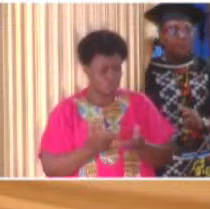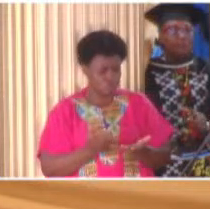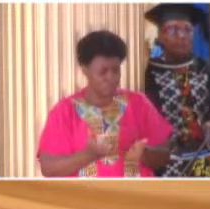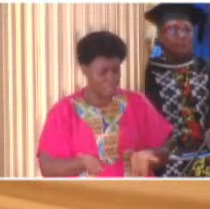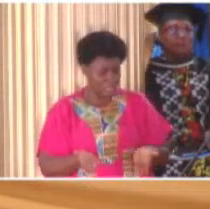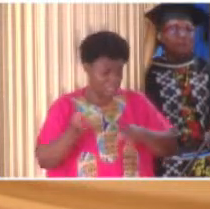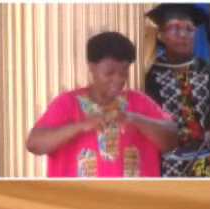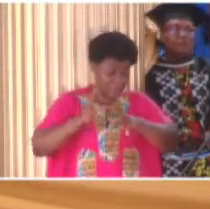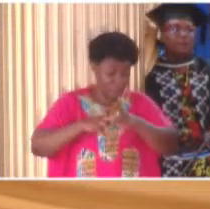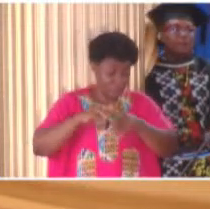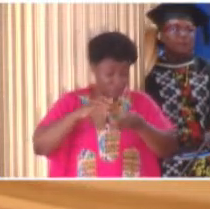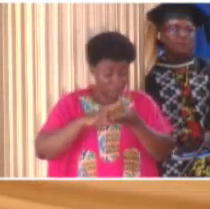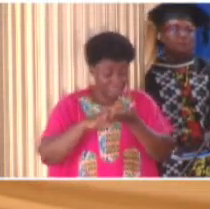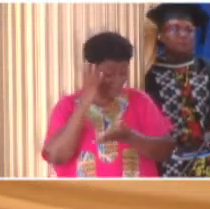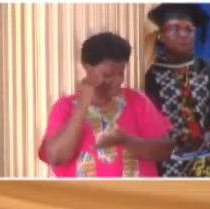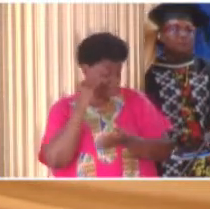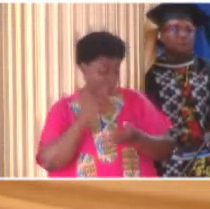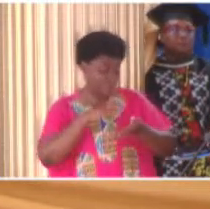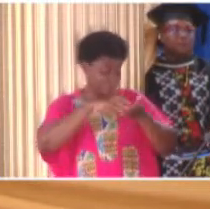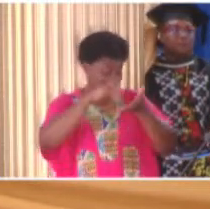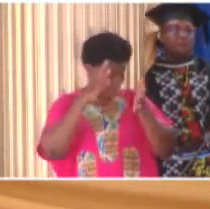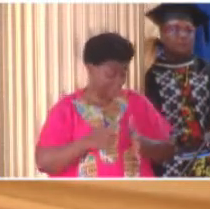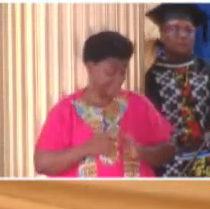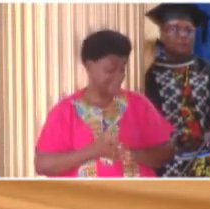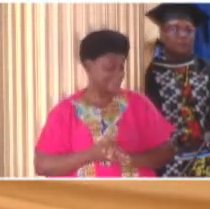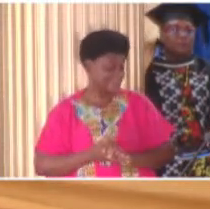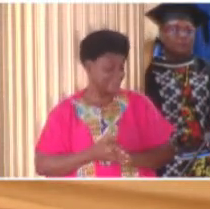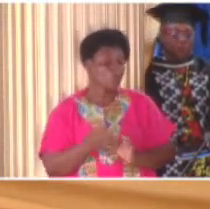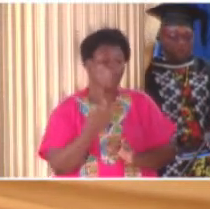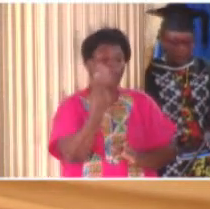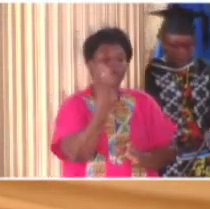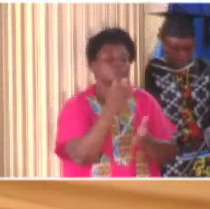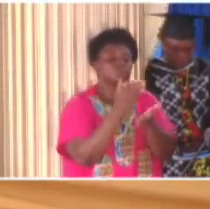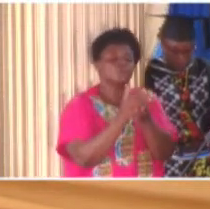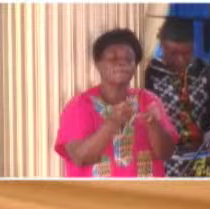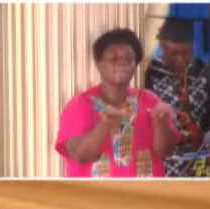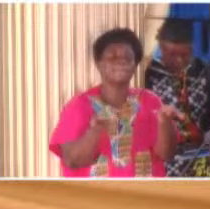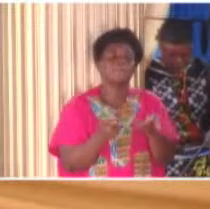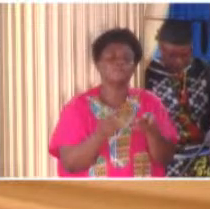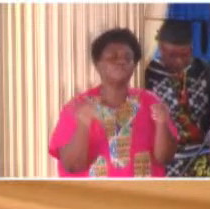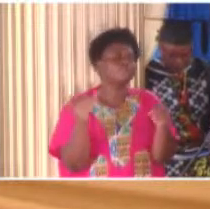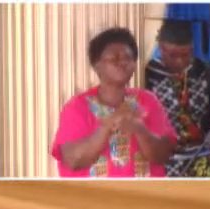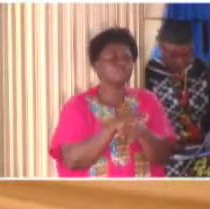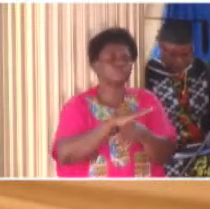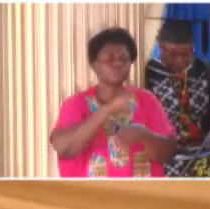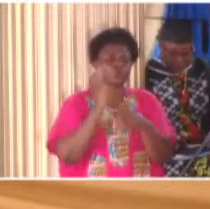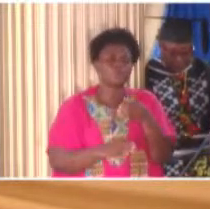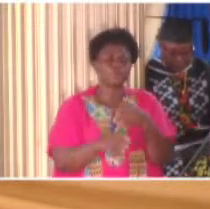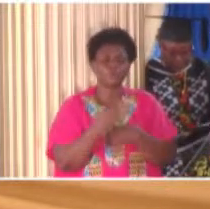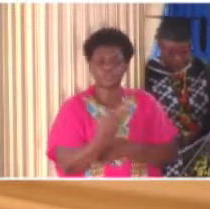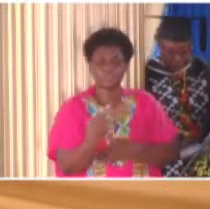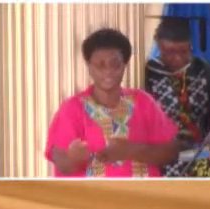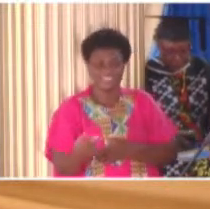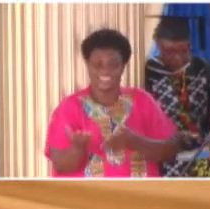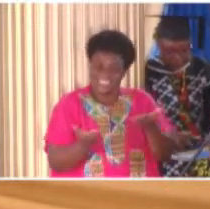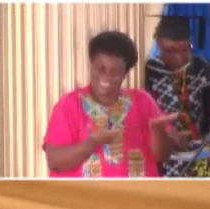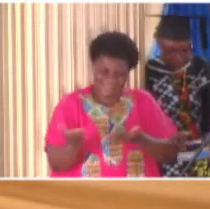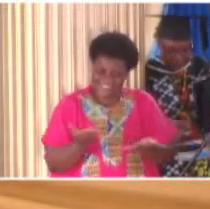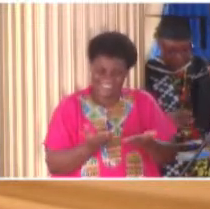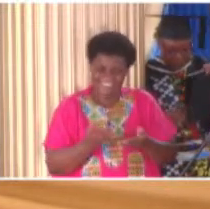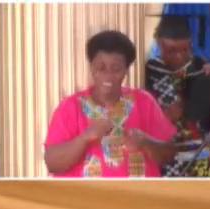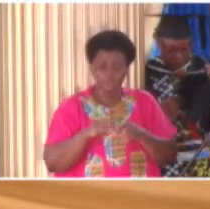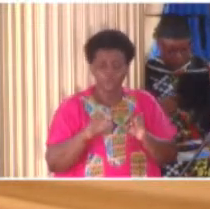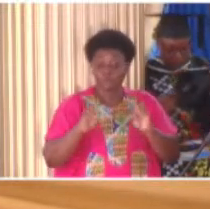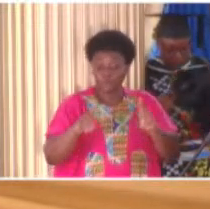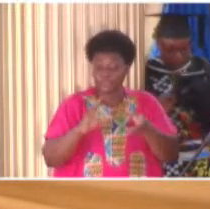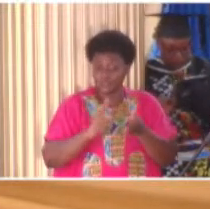heights. This will be a one-stop center with a full complement of resources, services, and